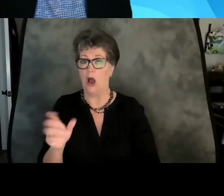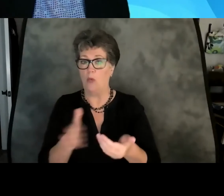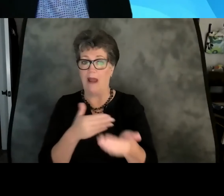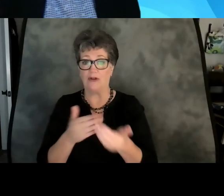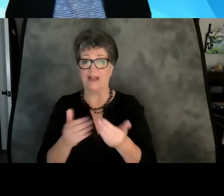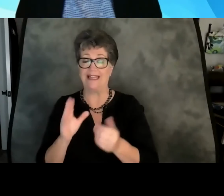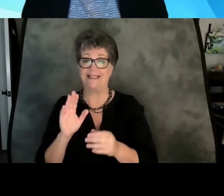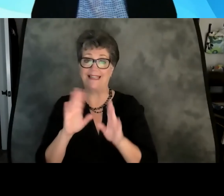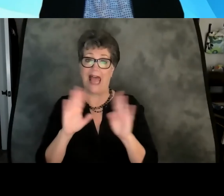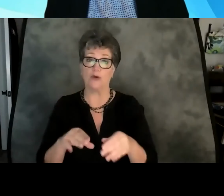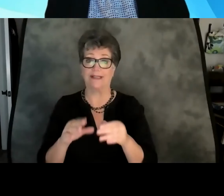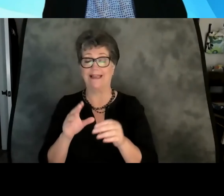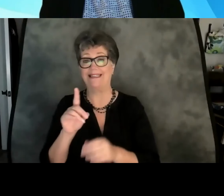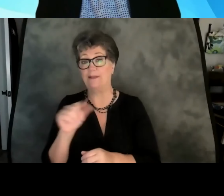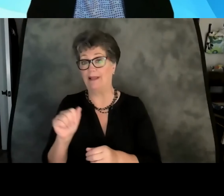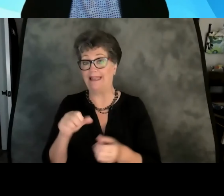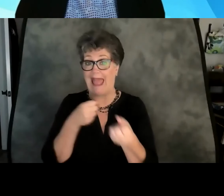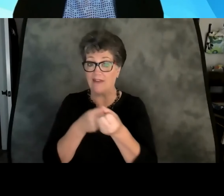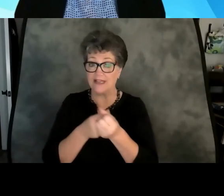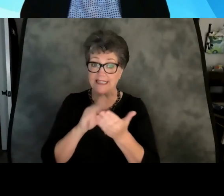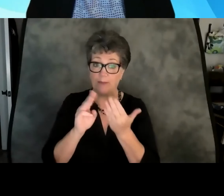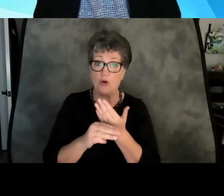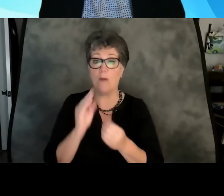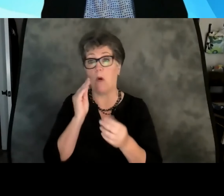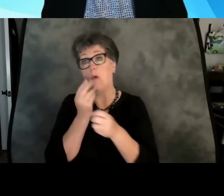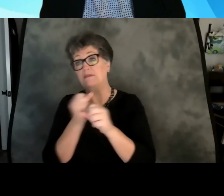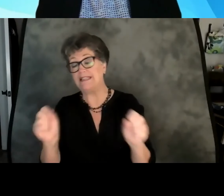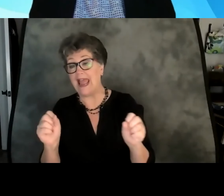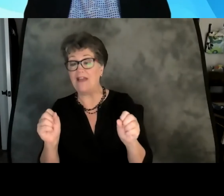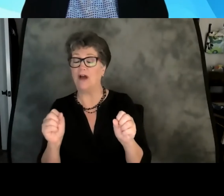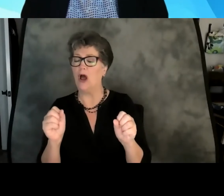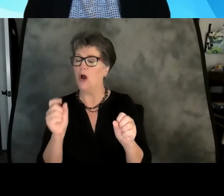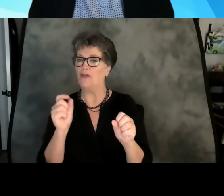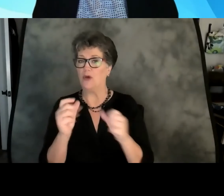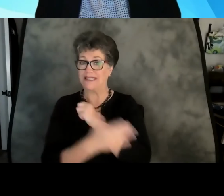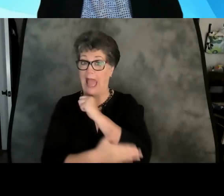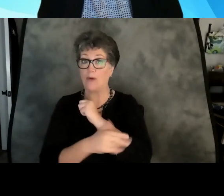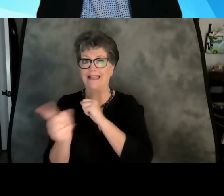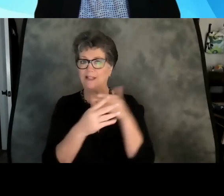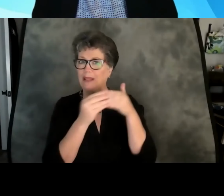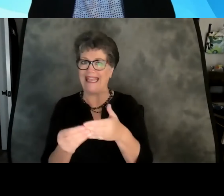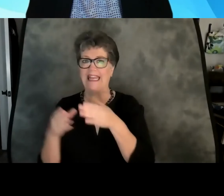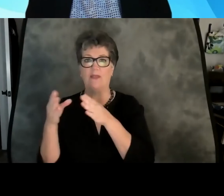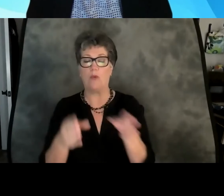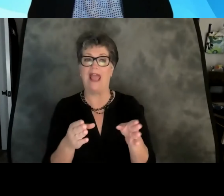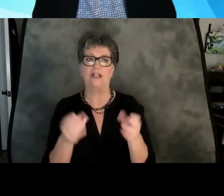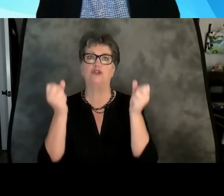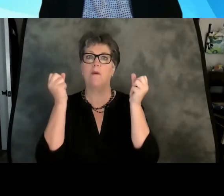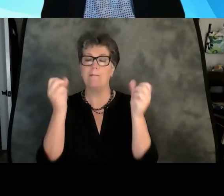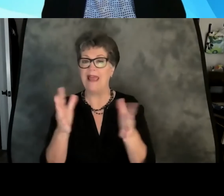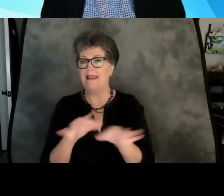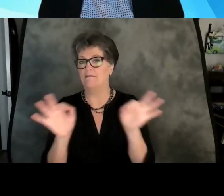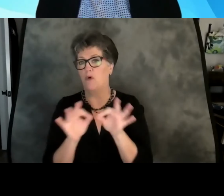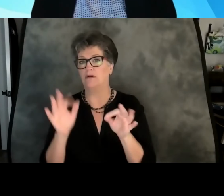Housing and Disability Advocacy Program or the Home Safe Program, counties are leading the way in so many essential adult